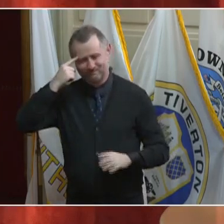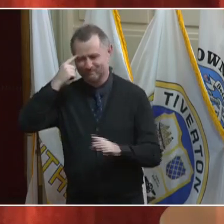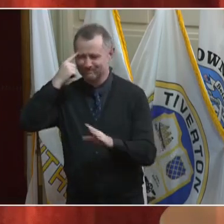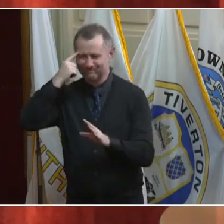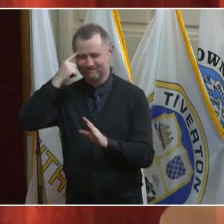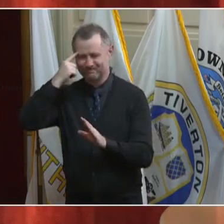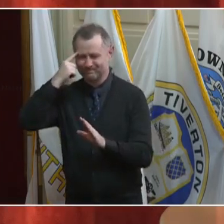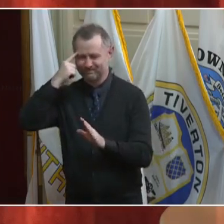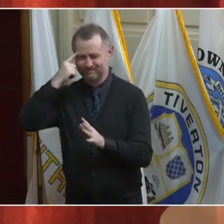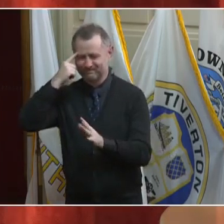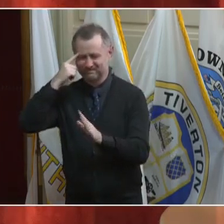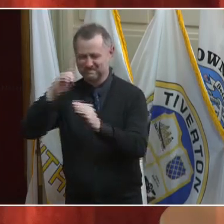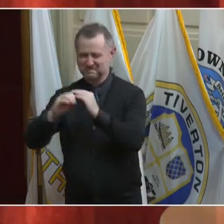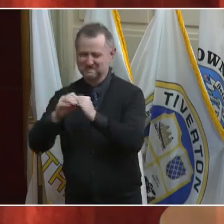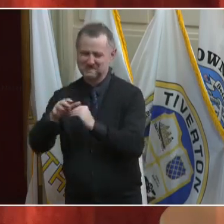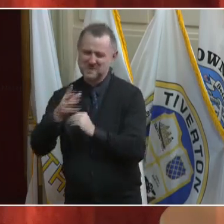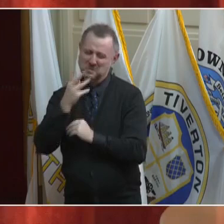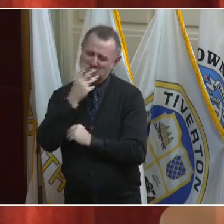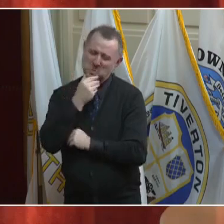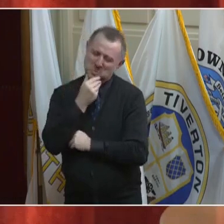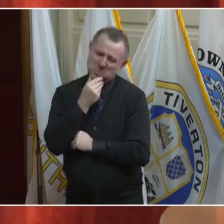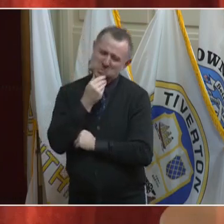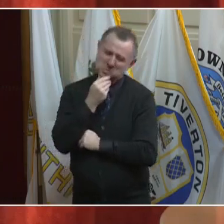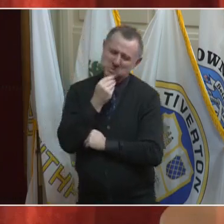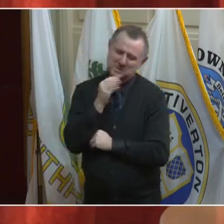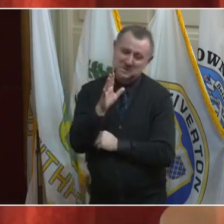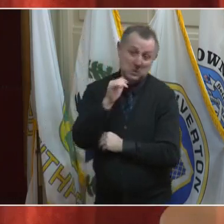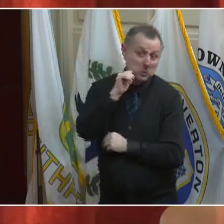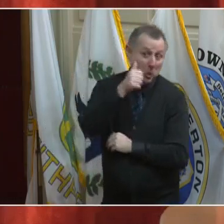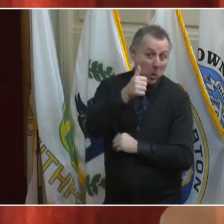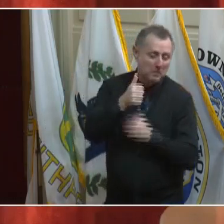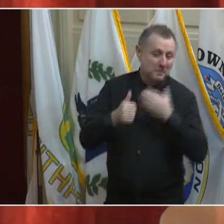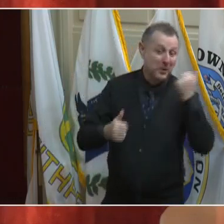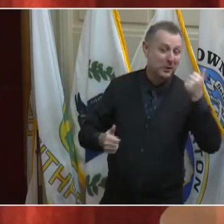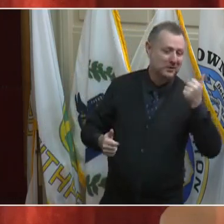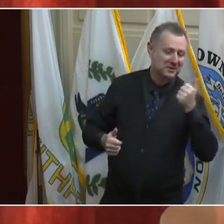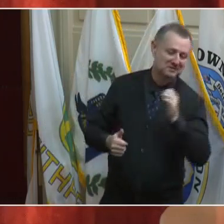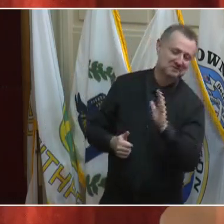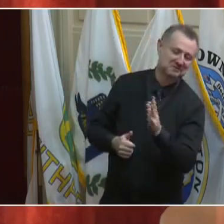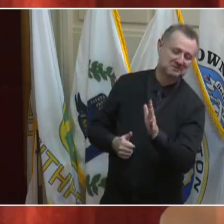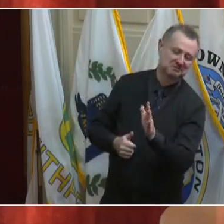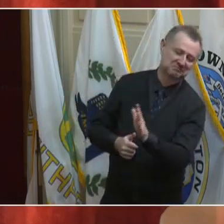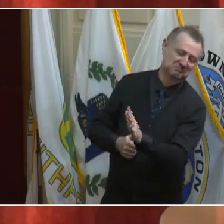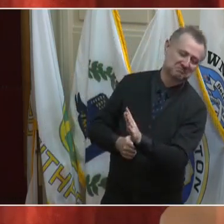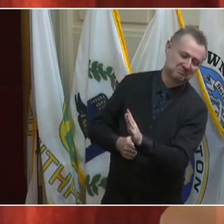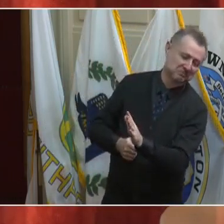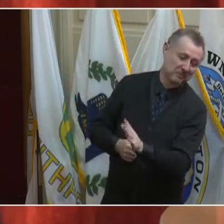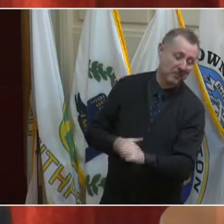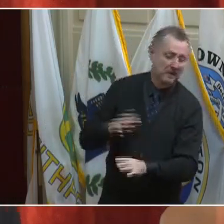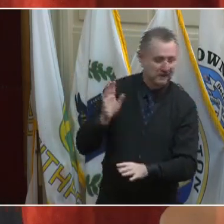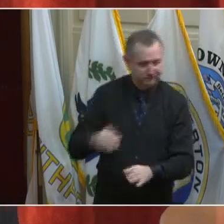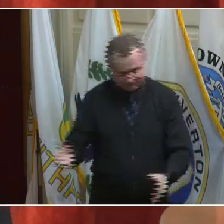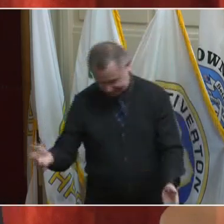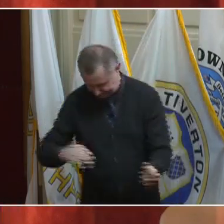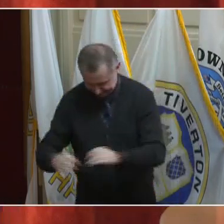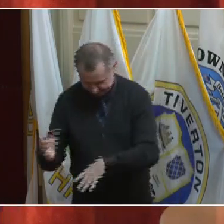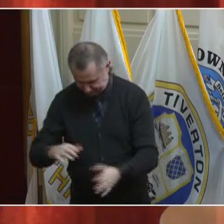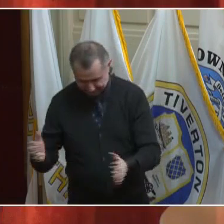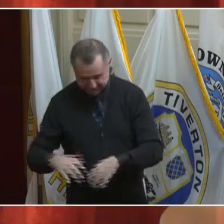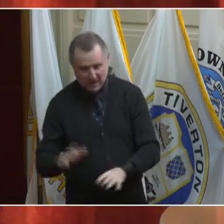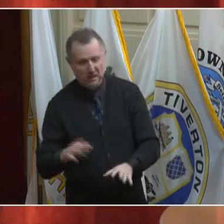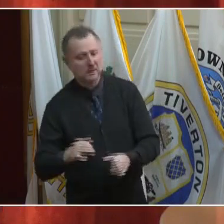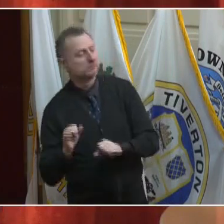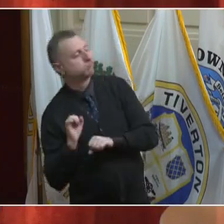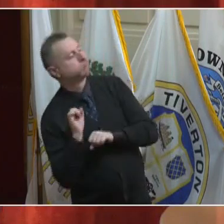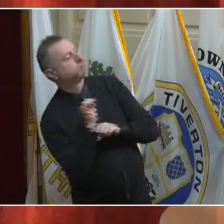the sunrise is beautiful, but maybe tomorrow it will be better. So he packs up his things, goes